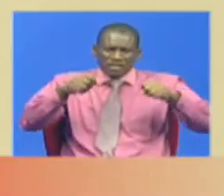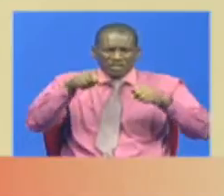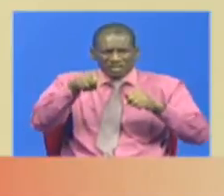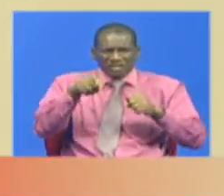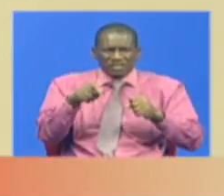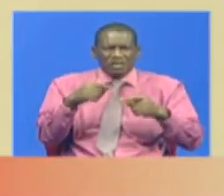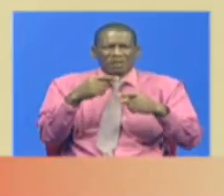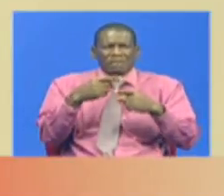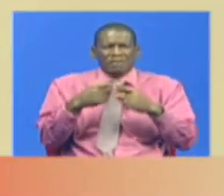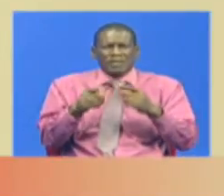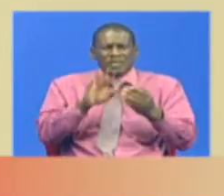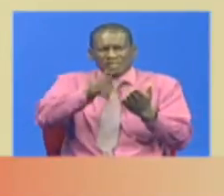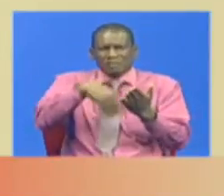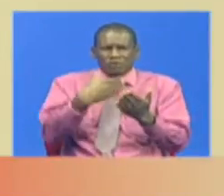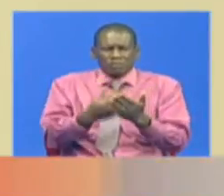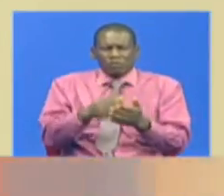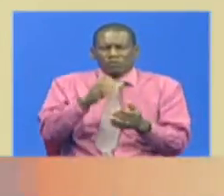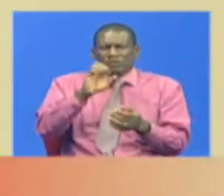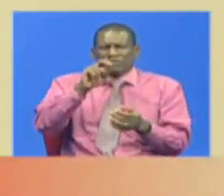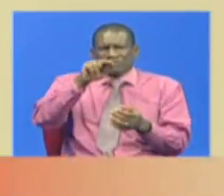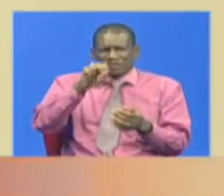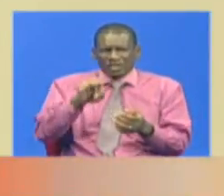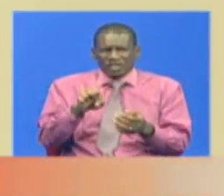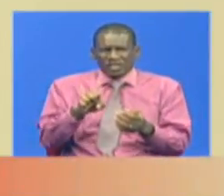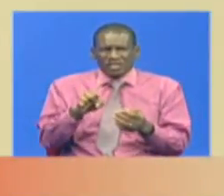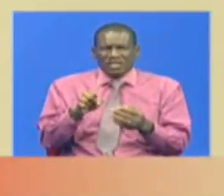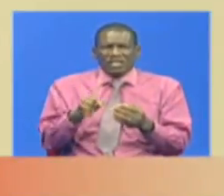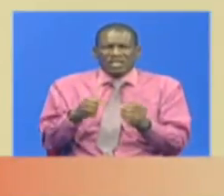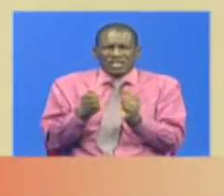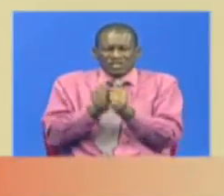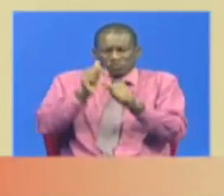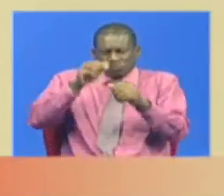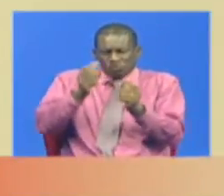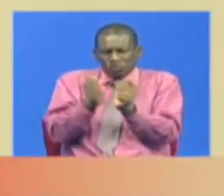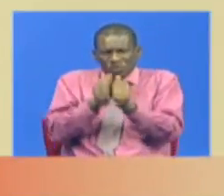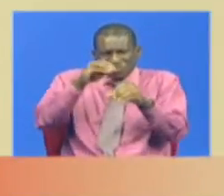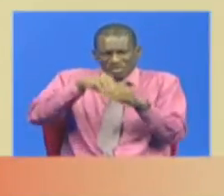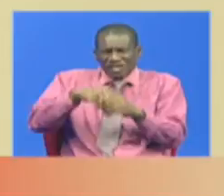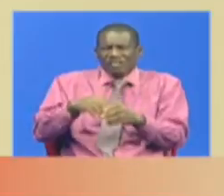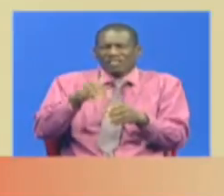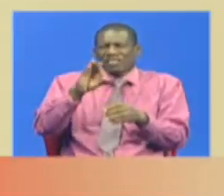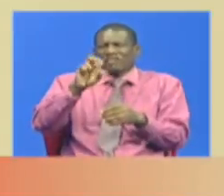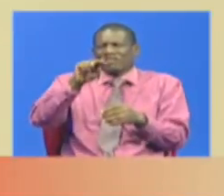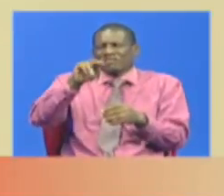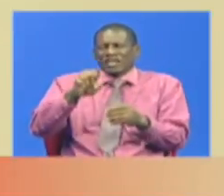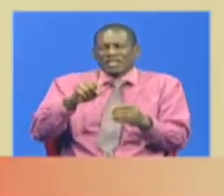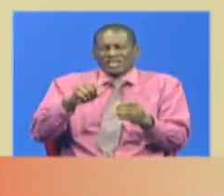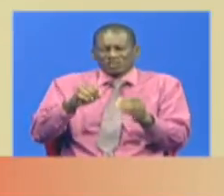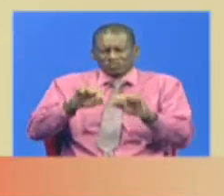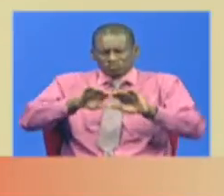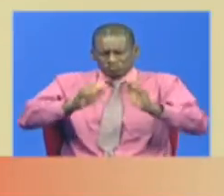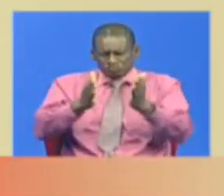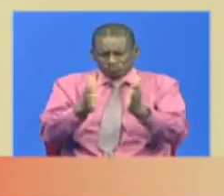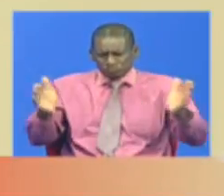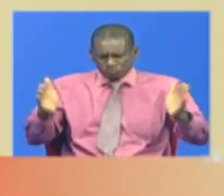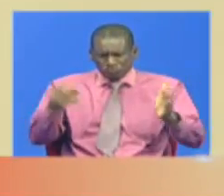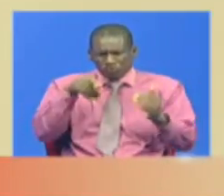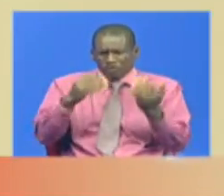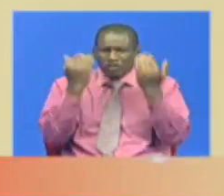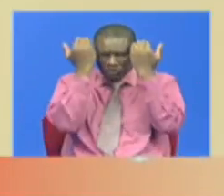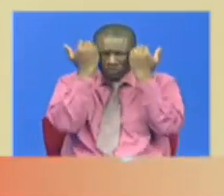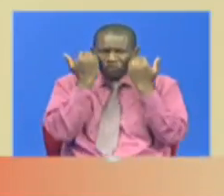the proposed fine is within the fine ranges of this court.